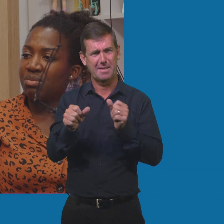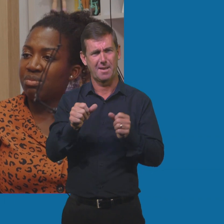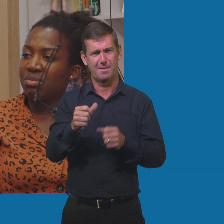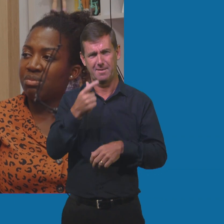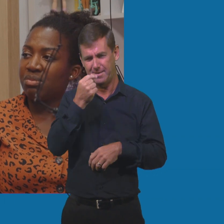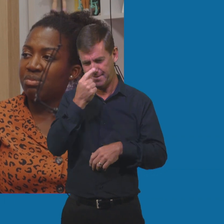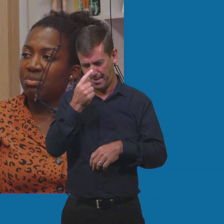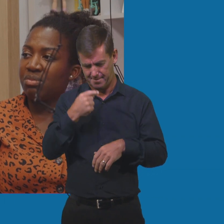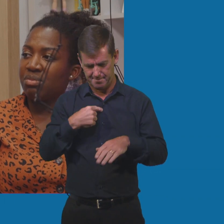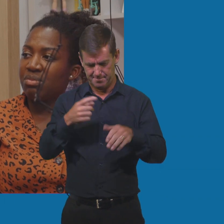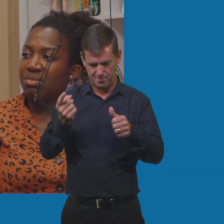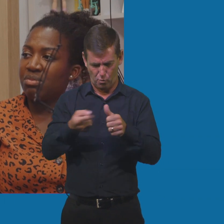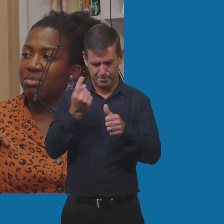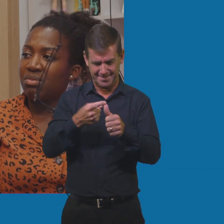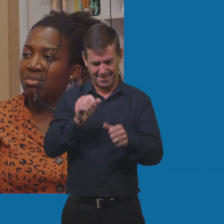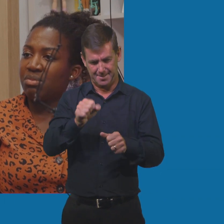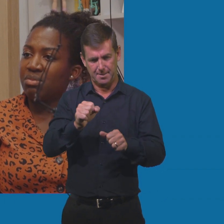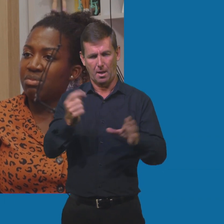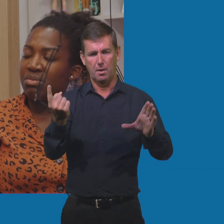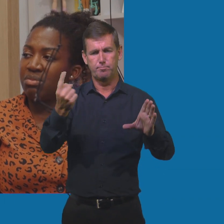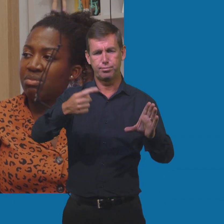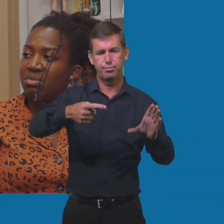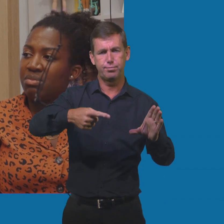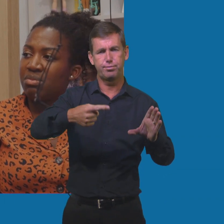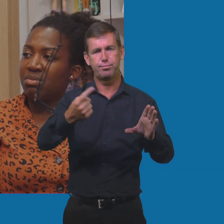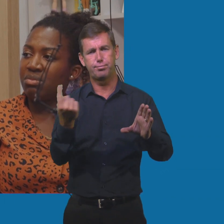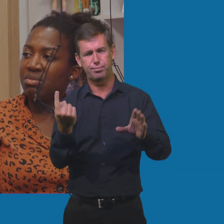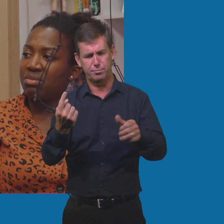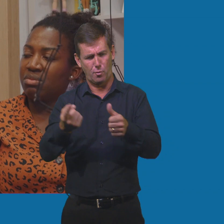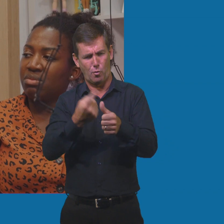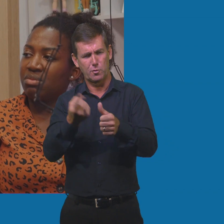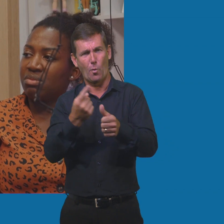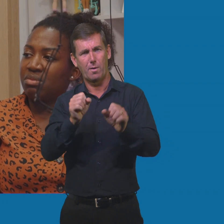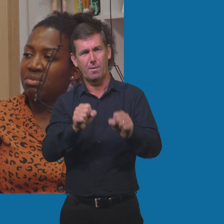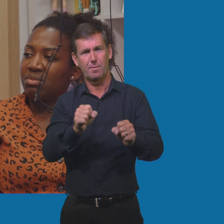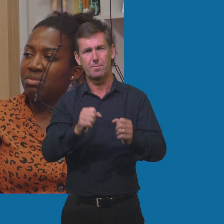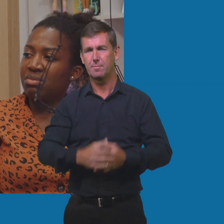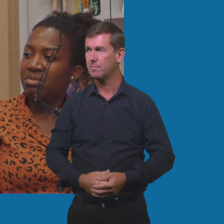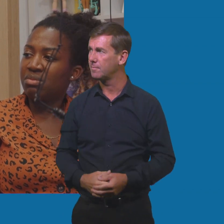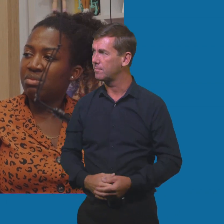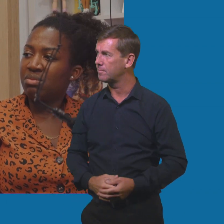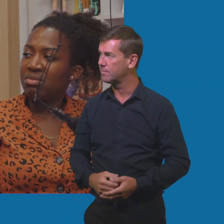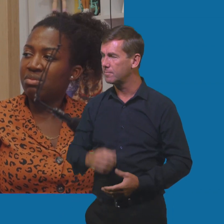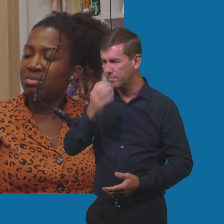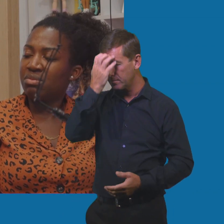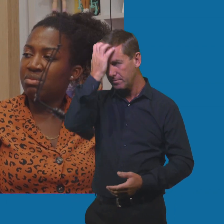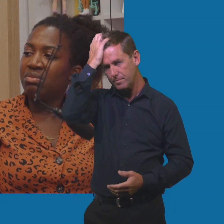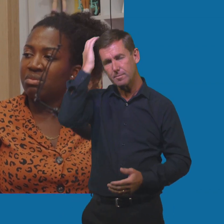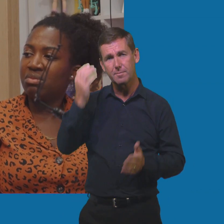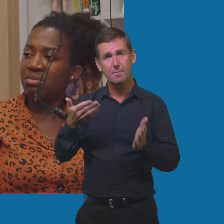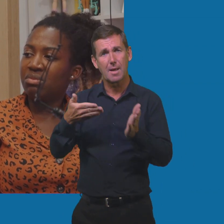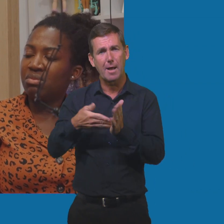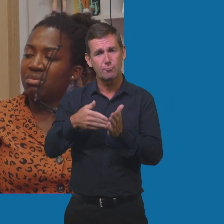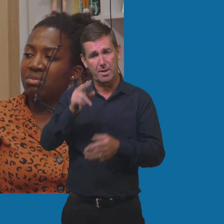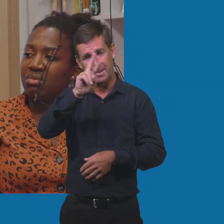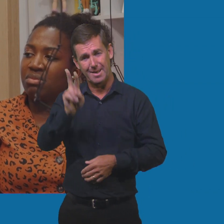takes the fuss out of having to turn it off and on. It will slow down. And with a lot of newer cars, particularly automatic cars and electric